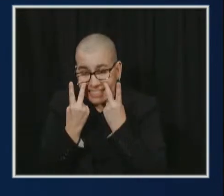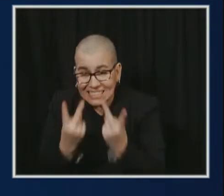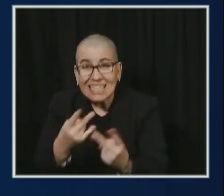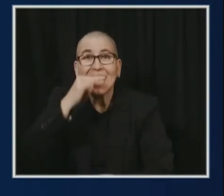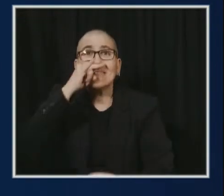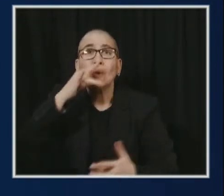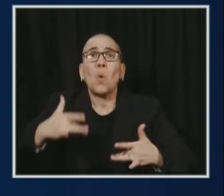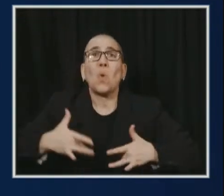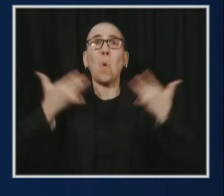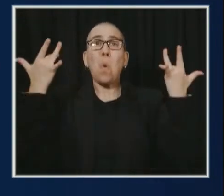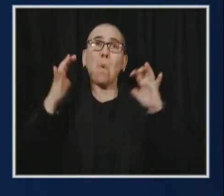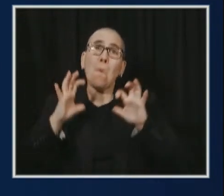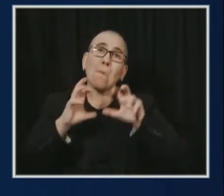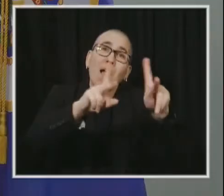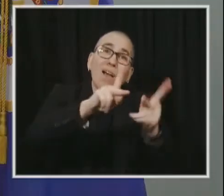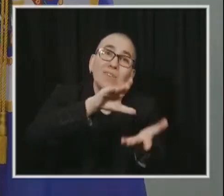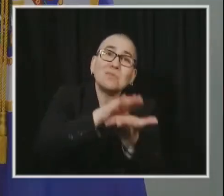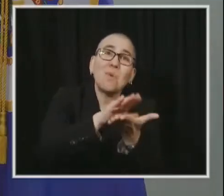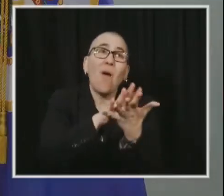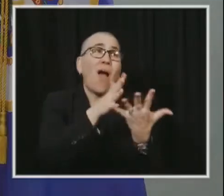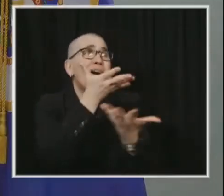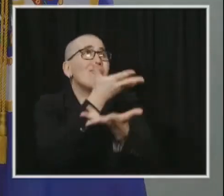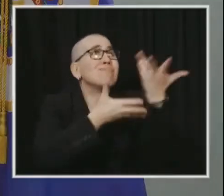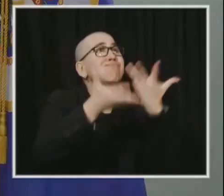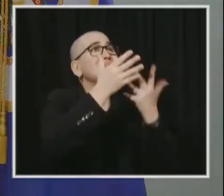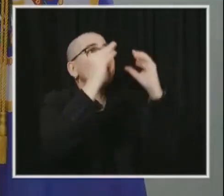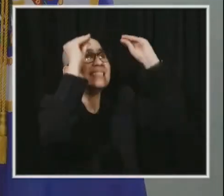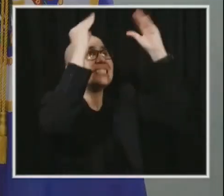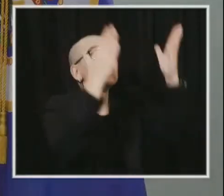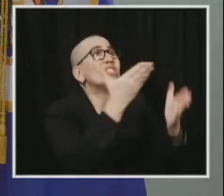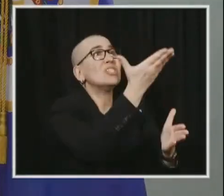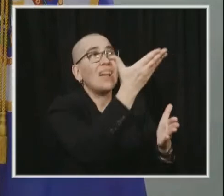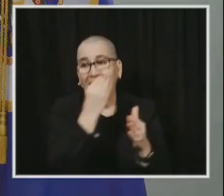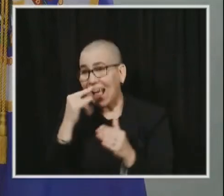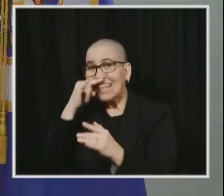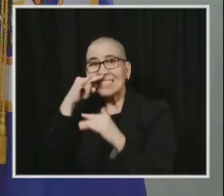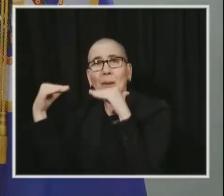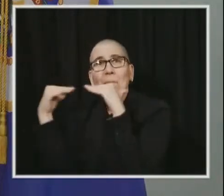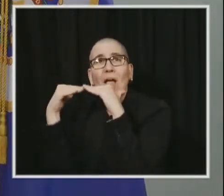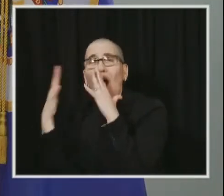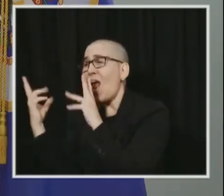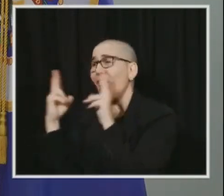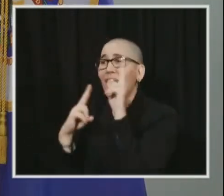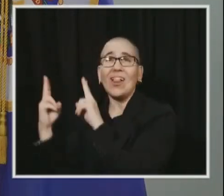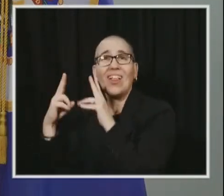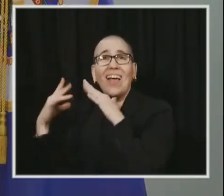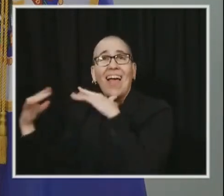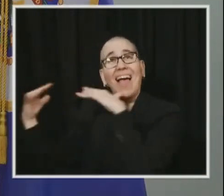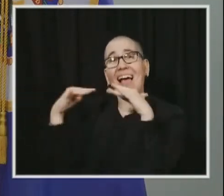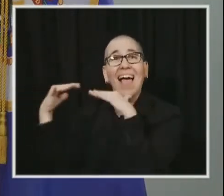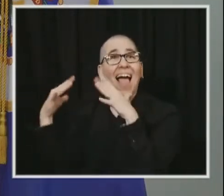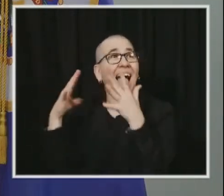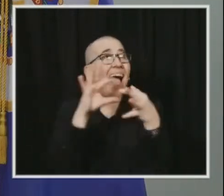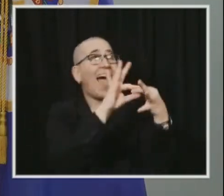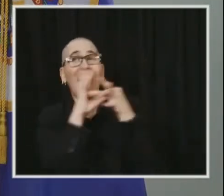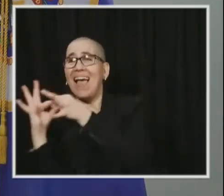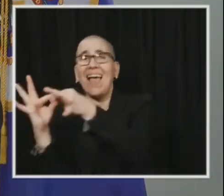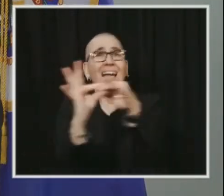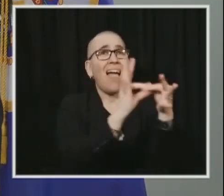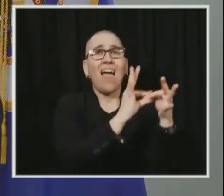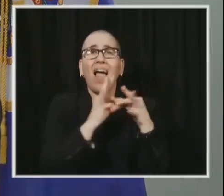that instruction from their professional educators, and the one thing that we all know, that social emotional learning that's part of school is coming back